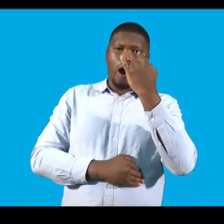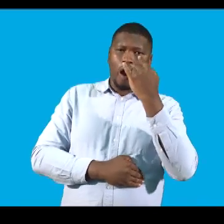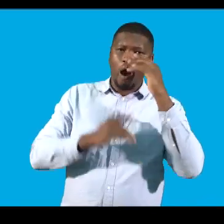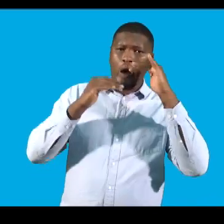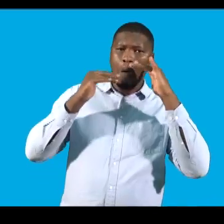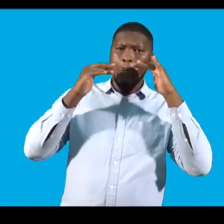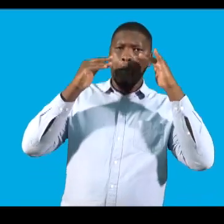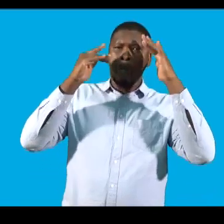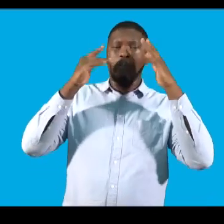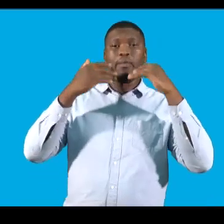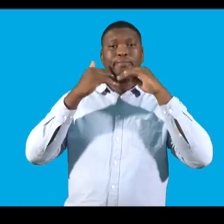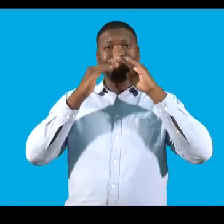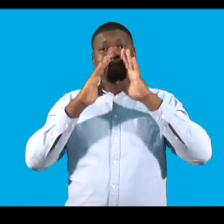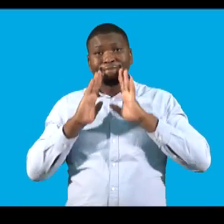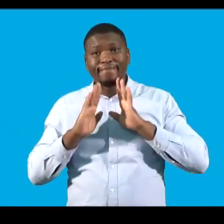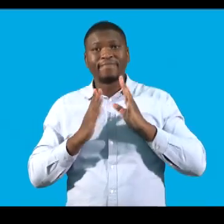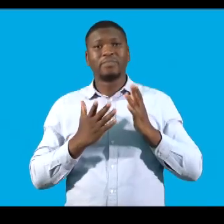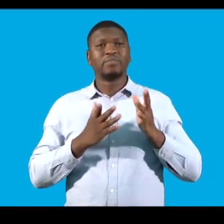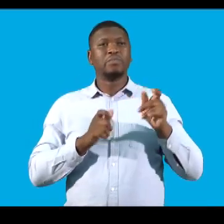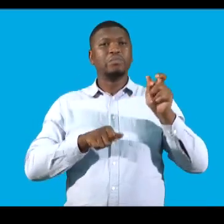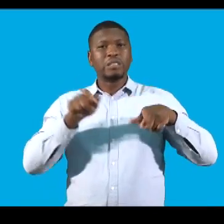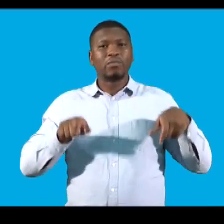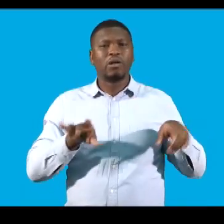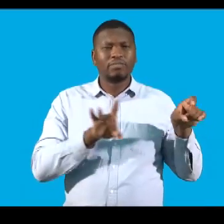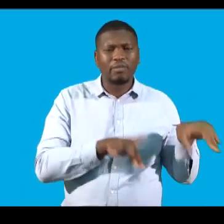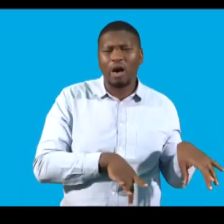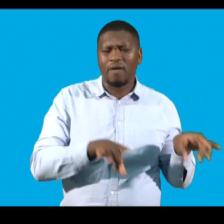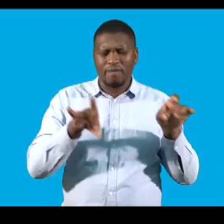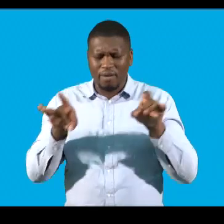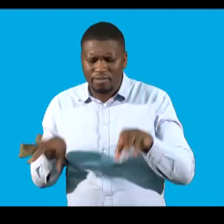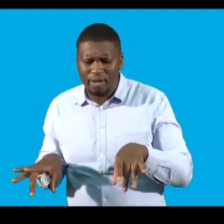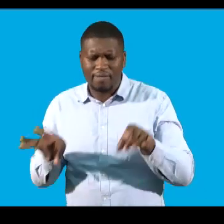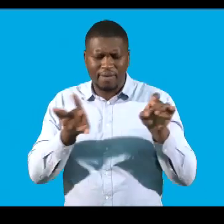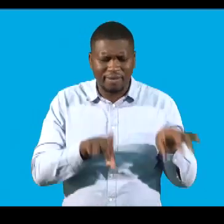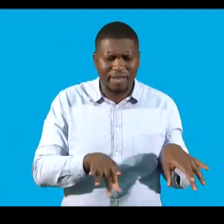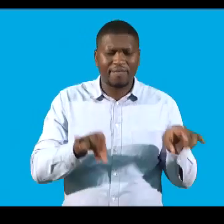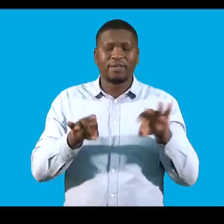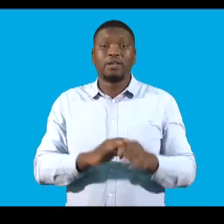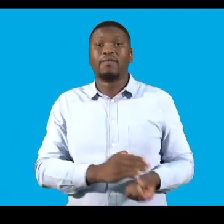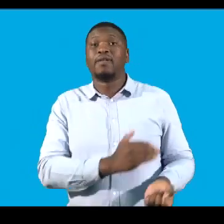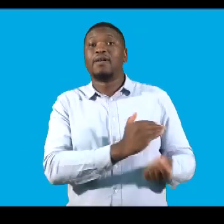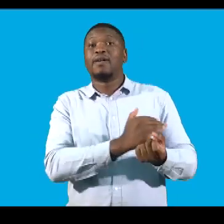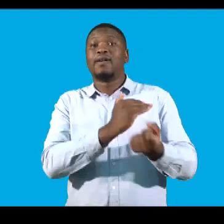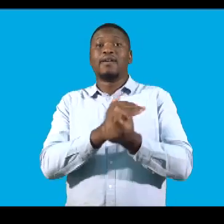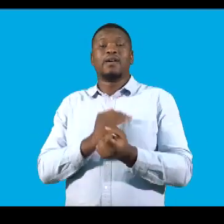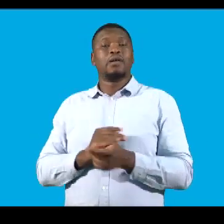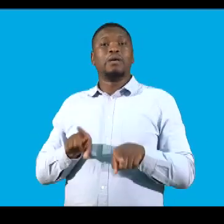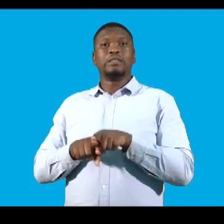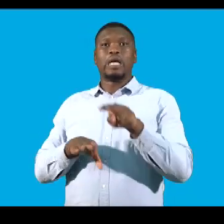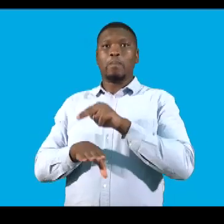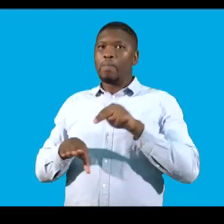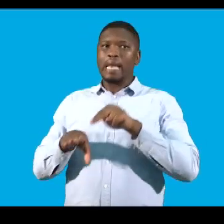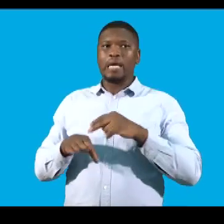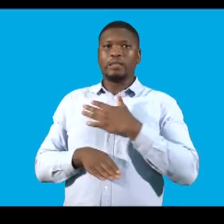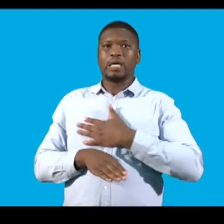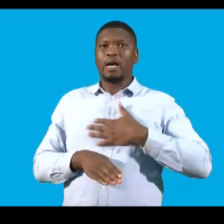sadness. The injustices that people have suffered have been so immense and frequent that even nature